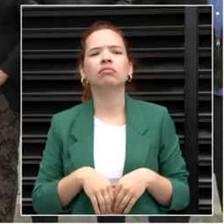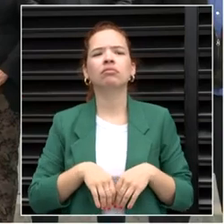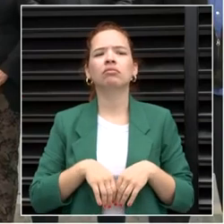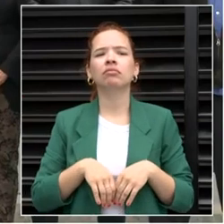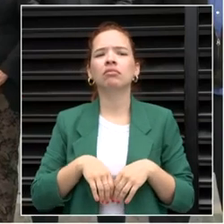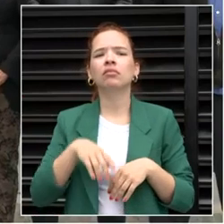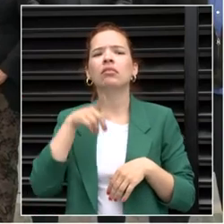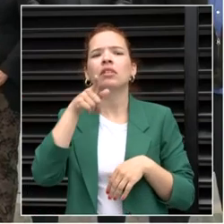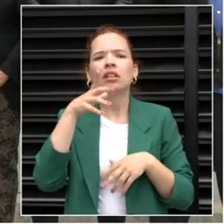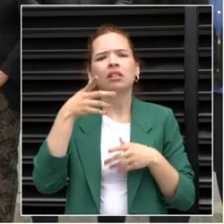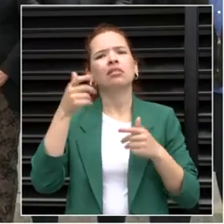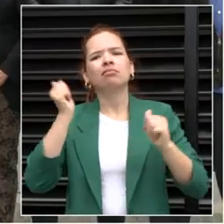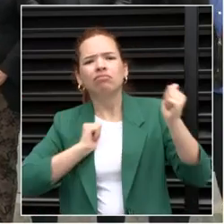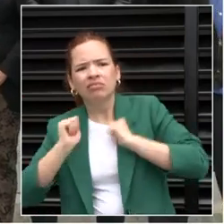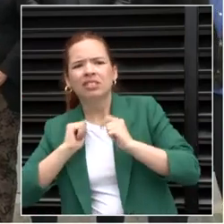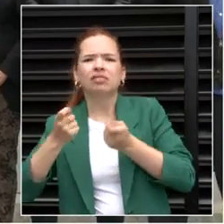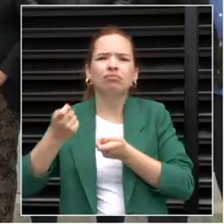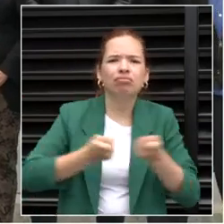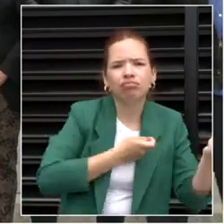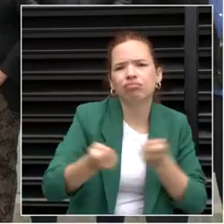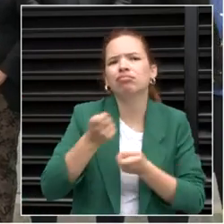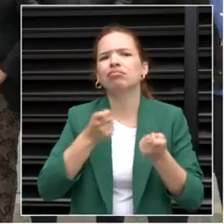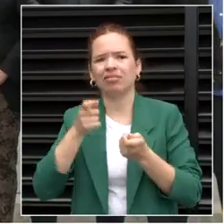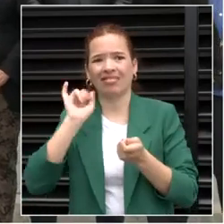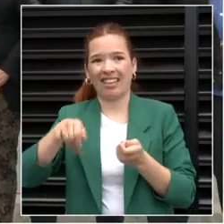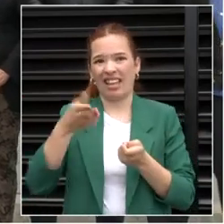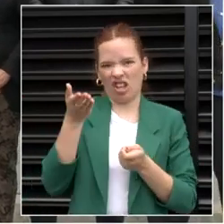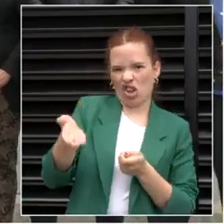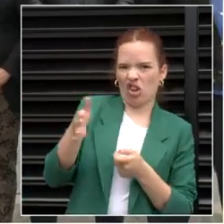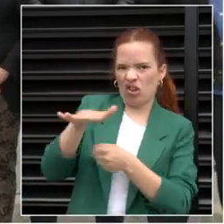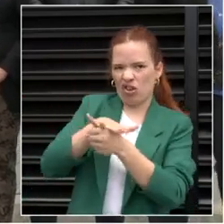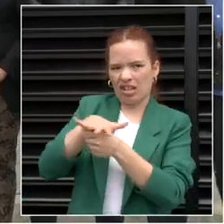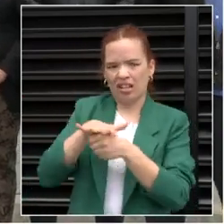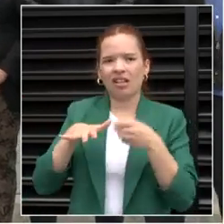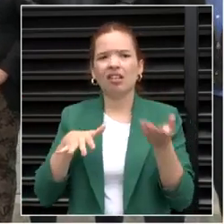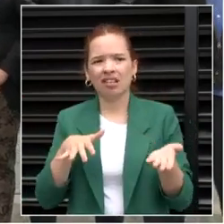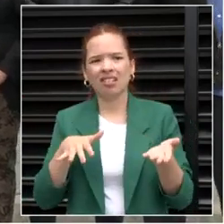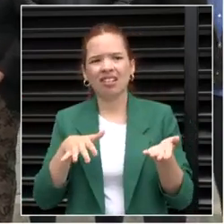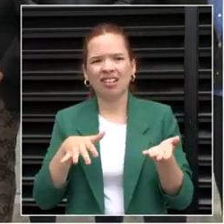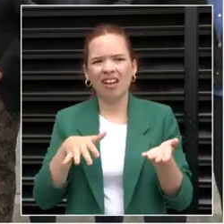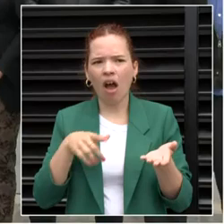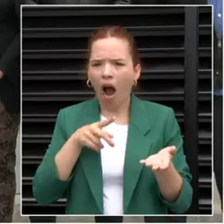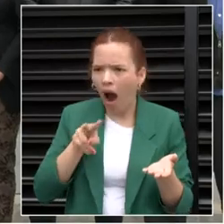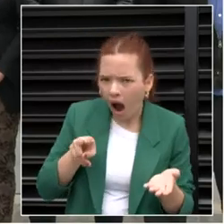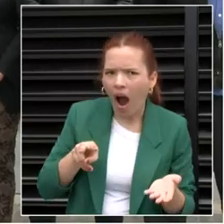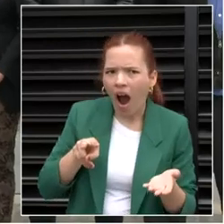play up against Jesus Jones. John said, we're not worried about that. So,